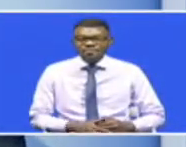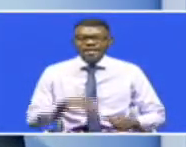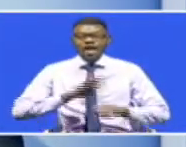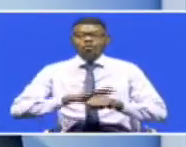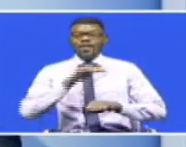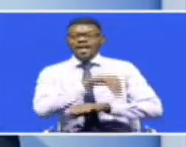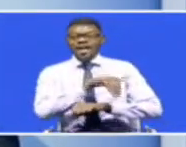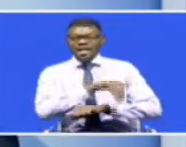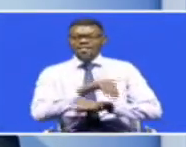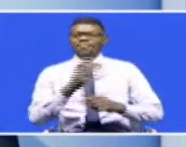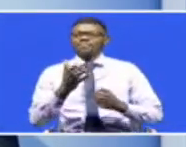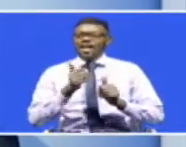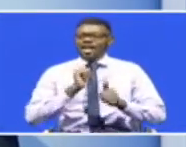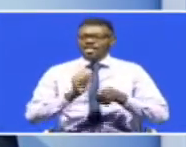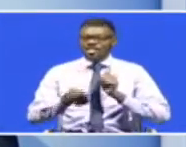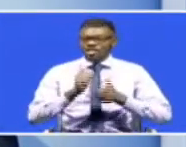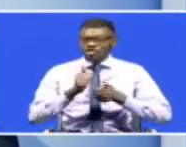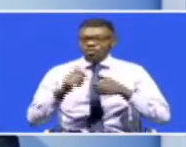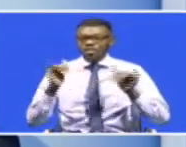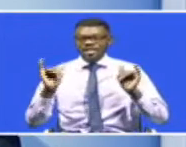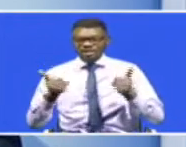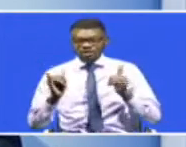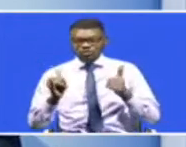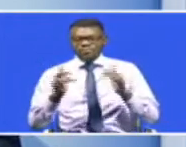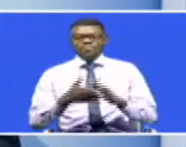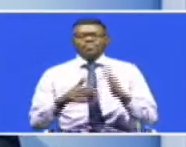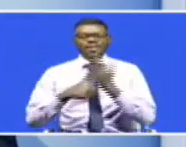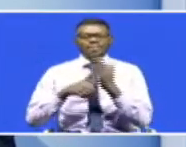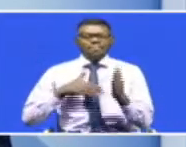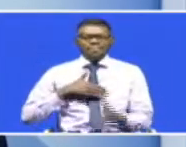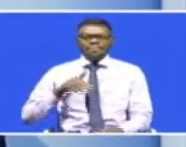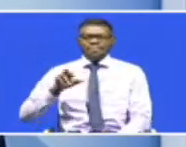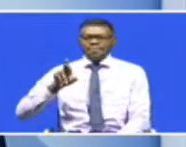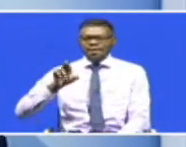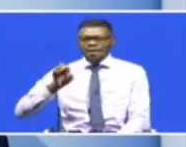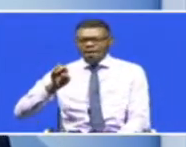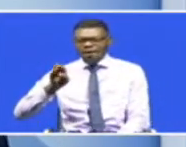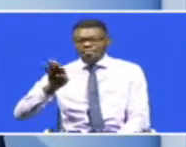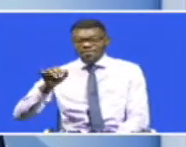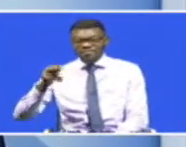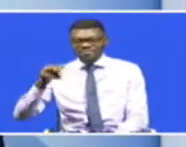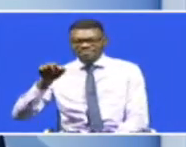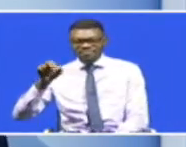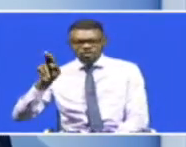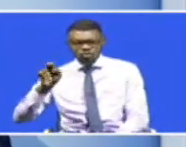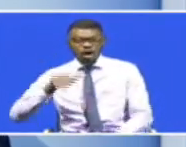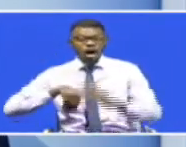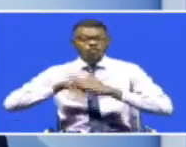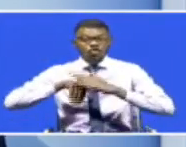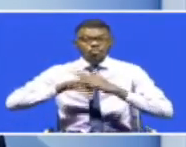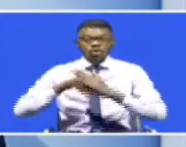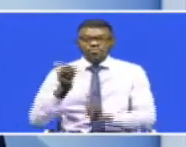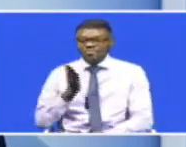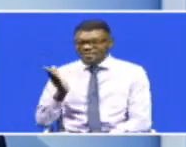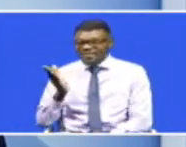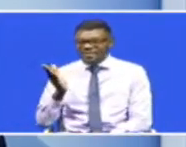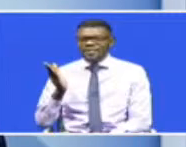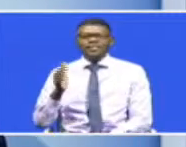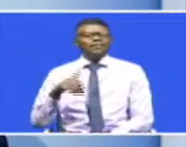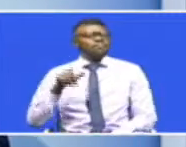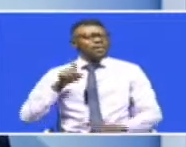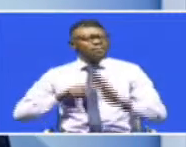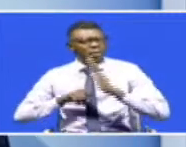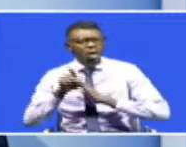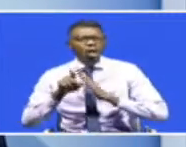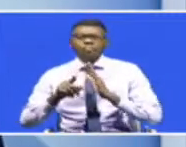Very good evening to you. Let's now take a look at what is happening in the world of sports. My name is Robinson Okenye. We kick off with football, and Jules Ulimwengu scored a latest